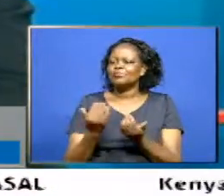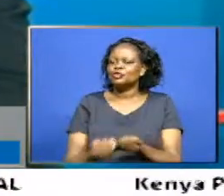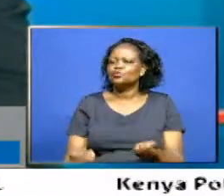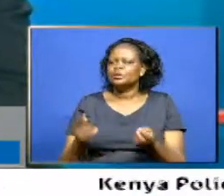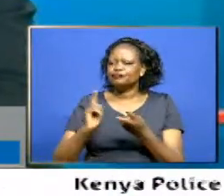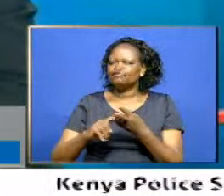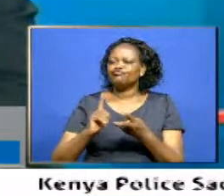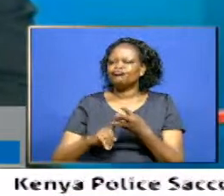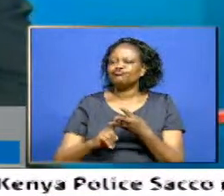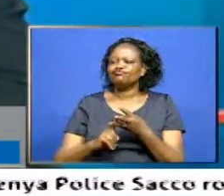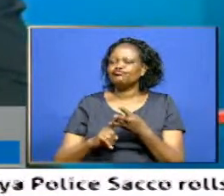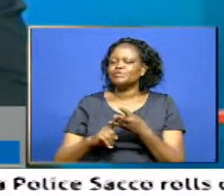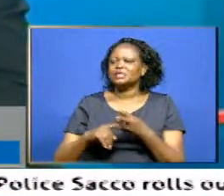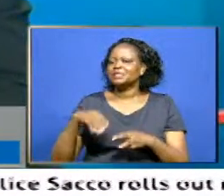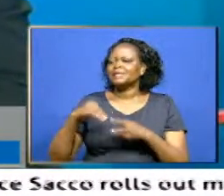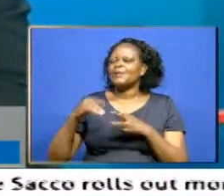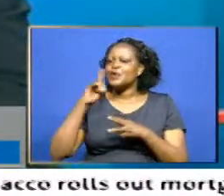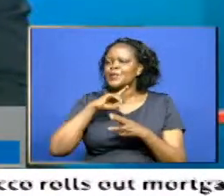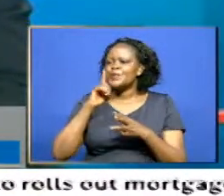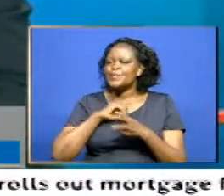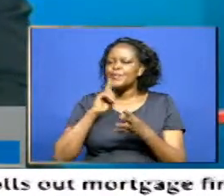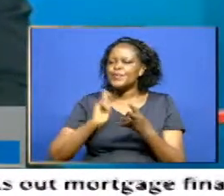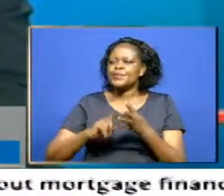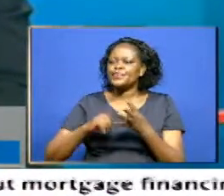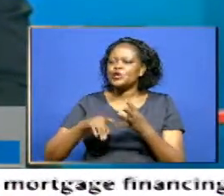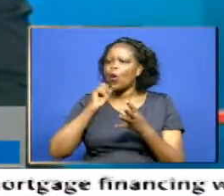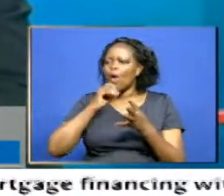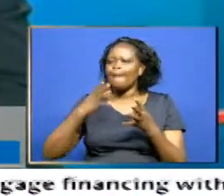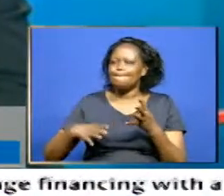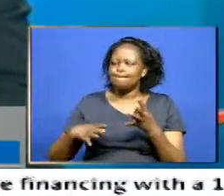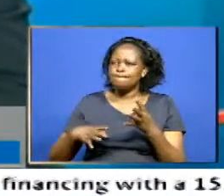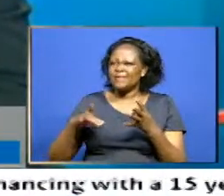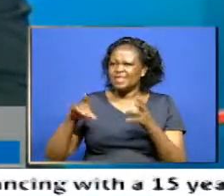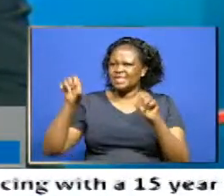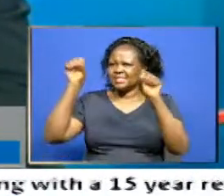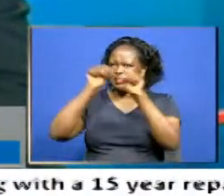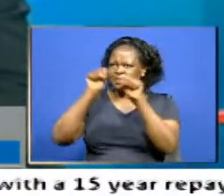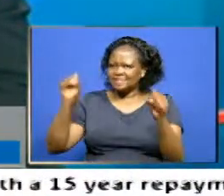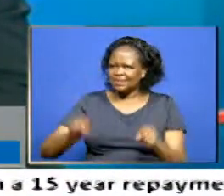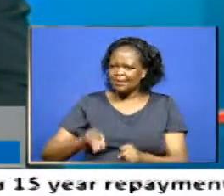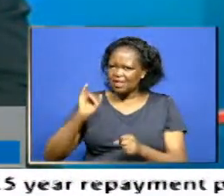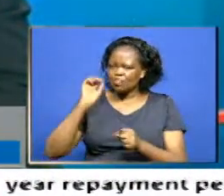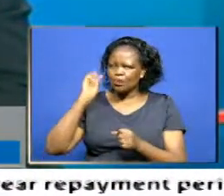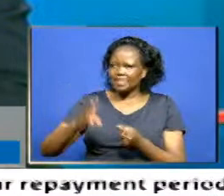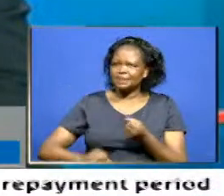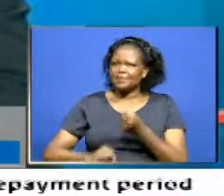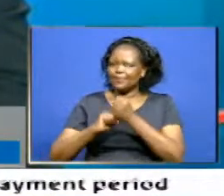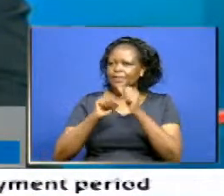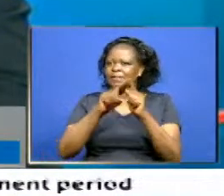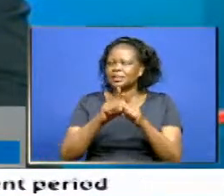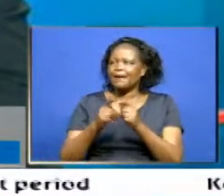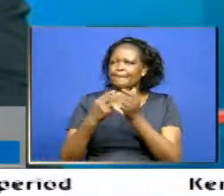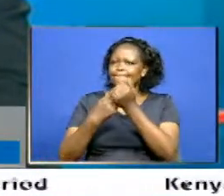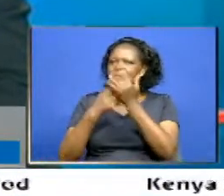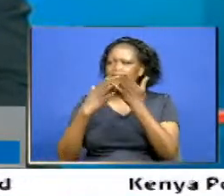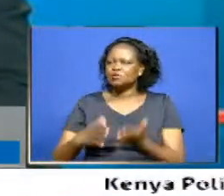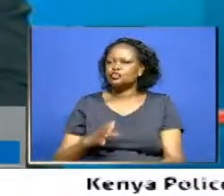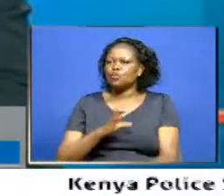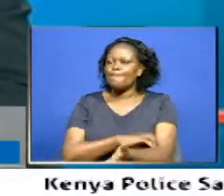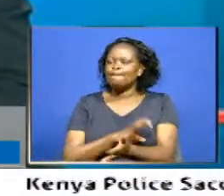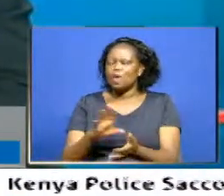cash transfers to older persons. I think for me that's a system that we need to support as partners to strengthen.